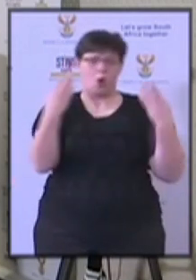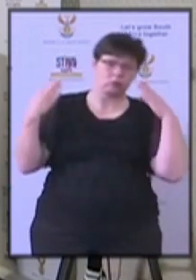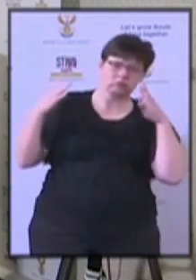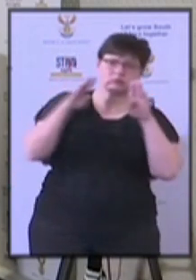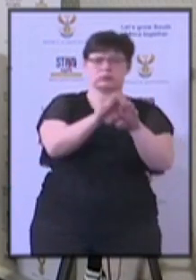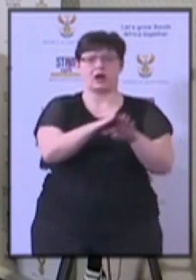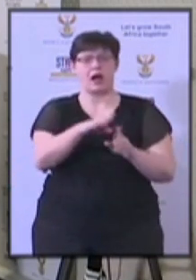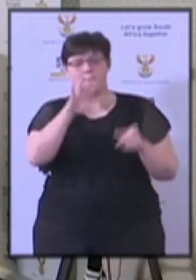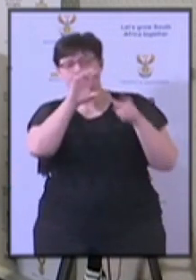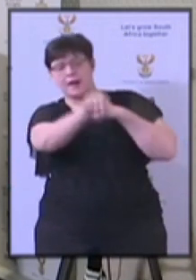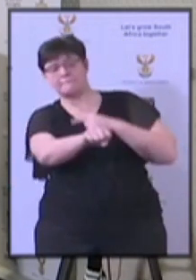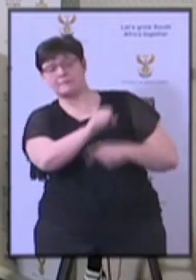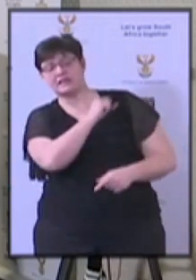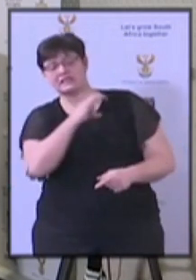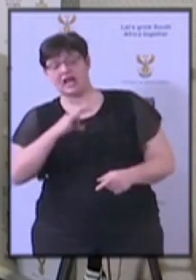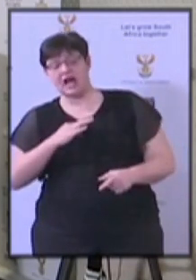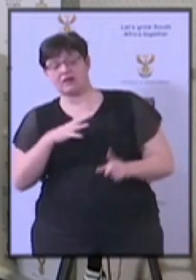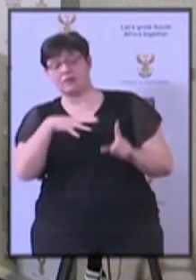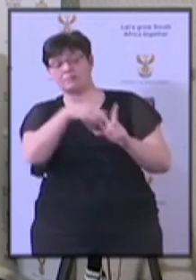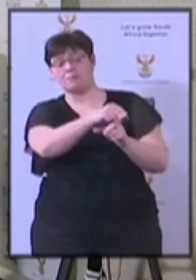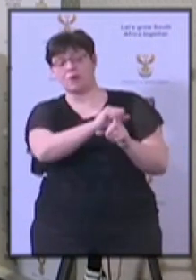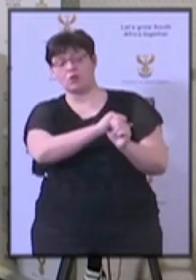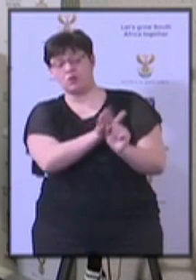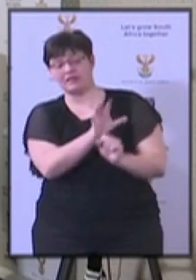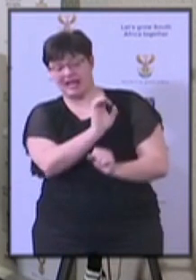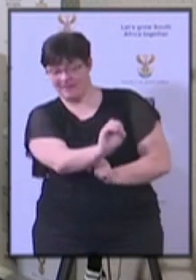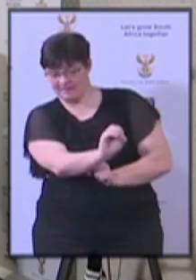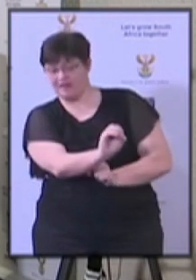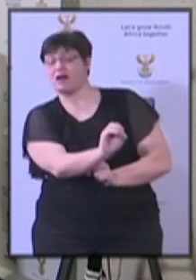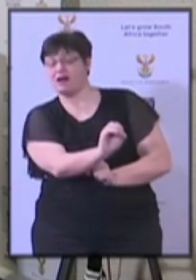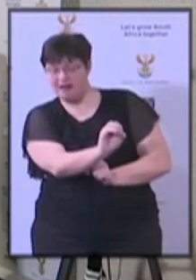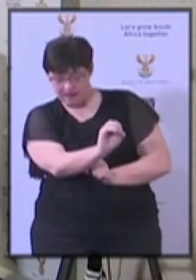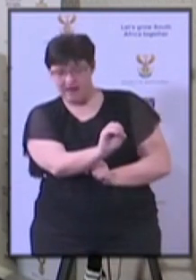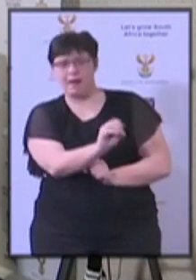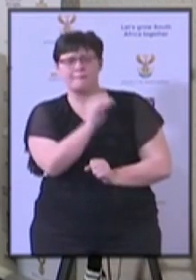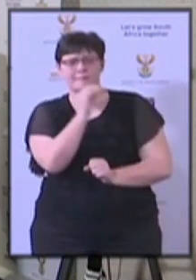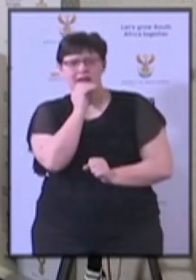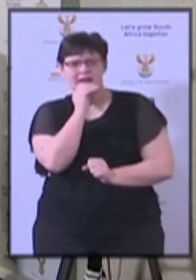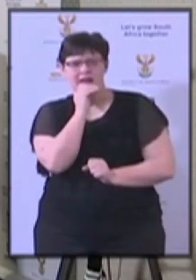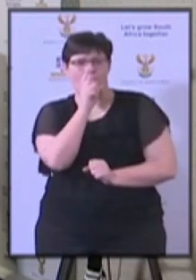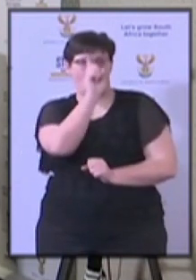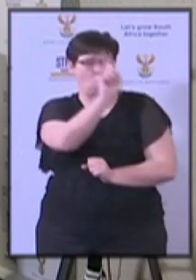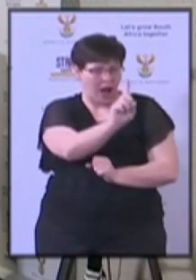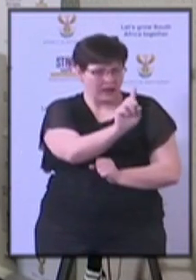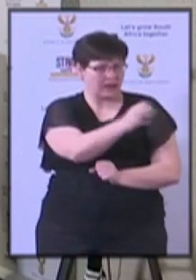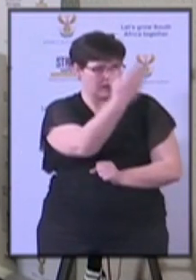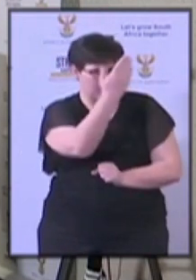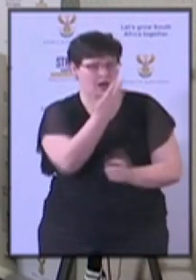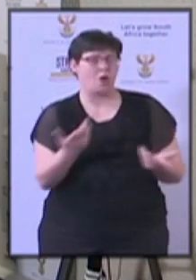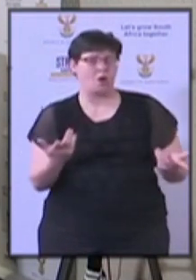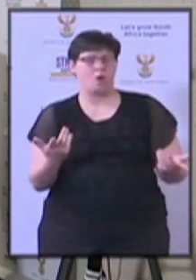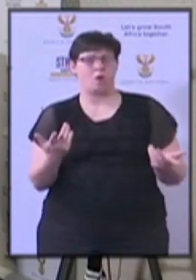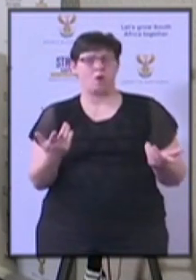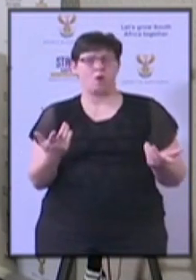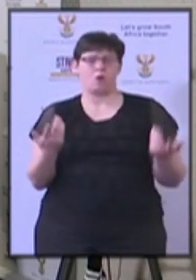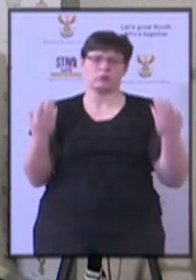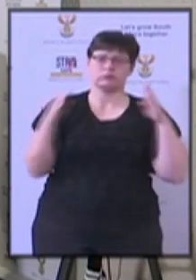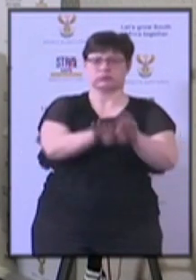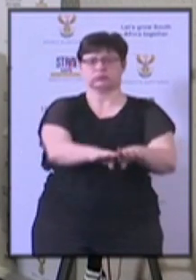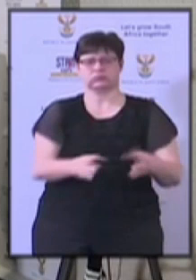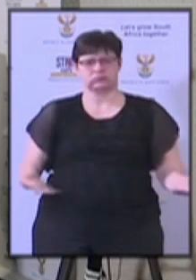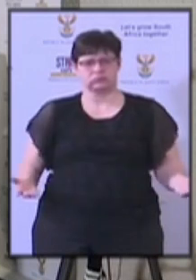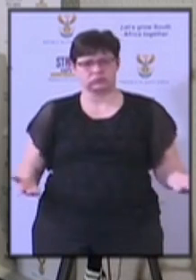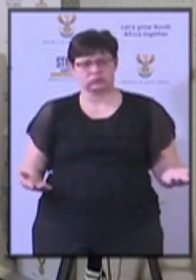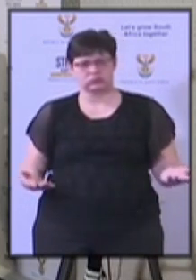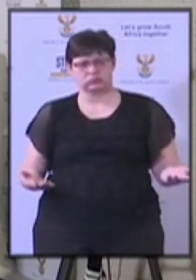you find a staffer that tests positive, and does it just have to be one and then you simply shut down?